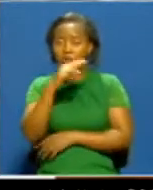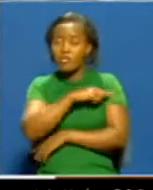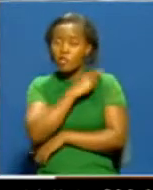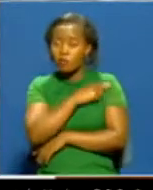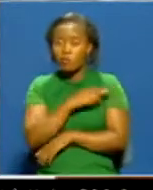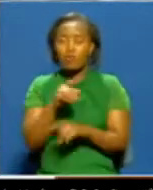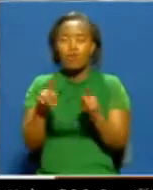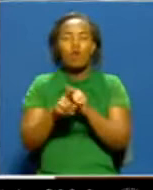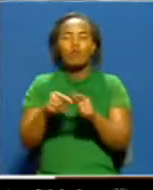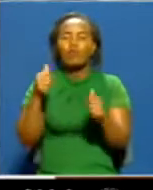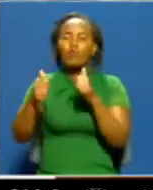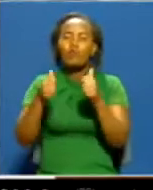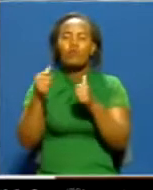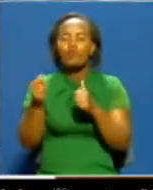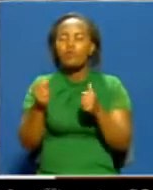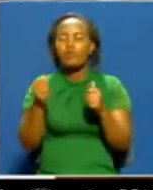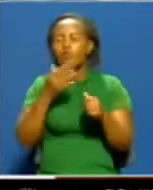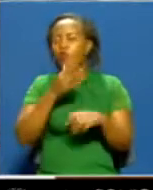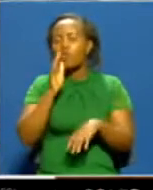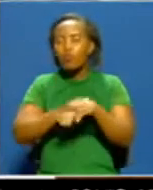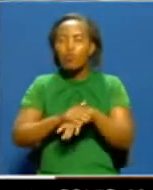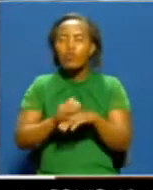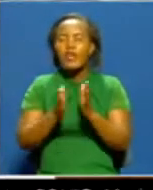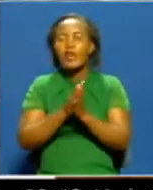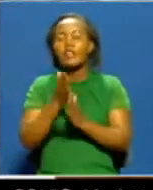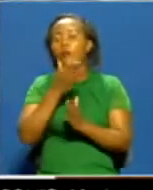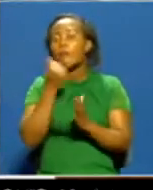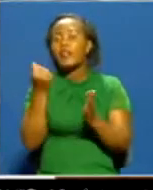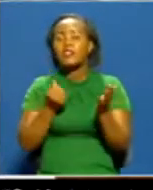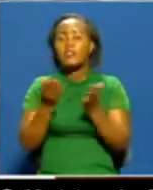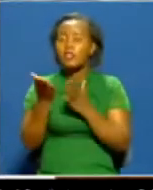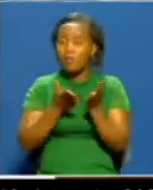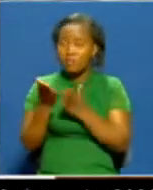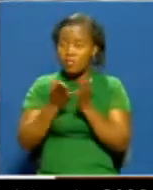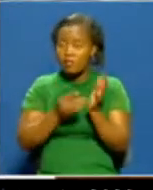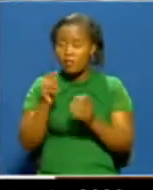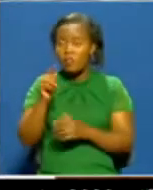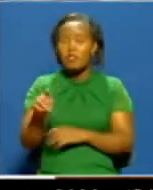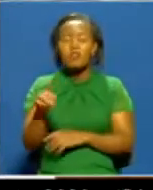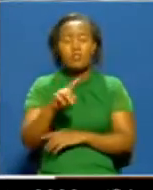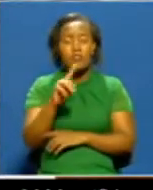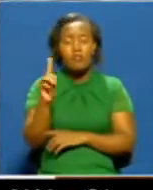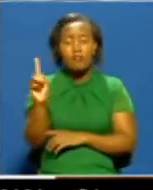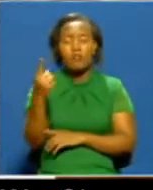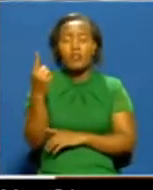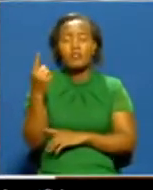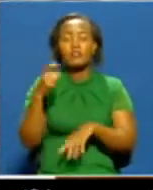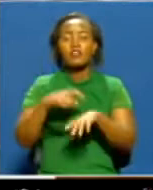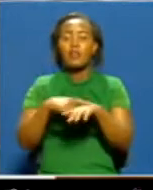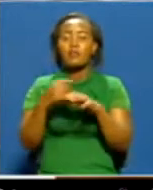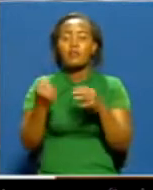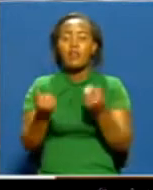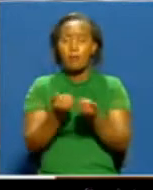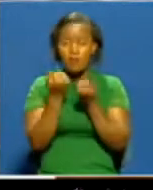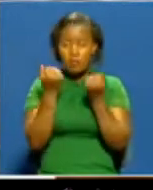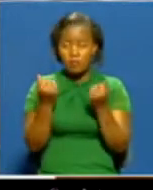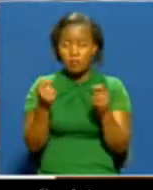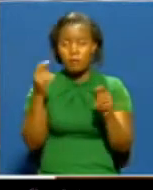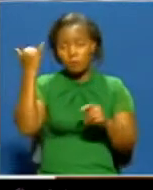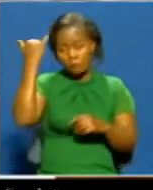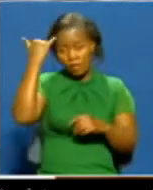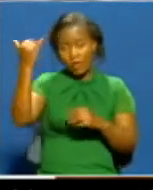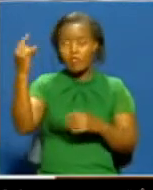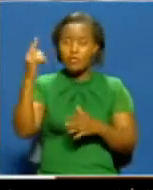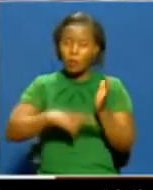as good as the private hospitals. It's the first time that this has happened, and the idea is to keep that